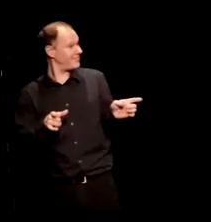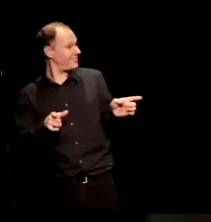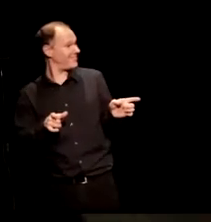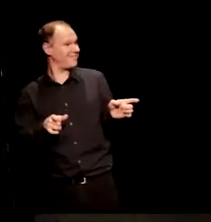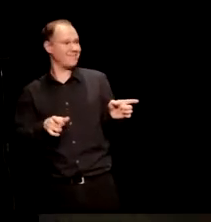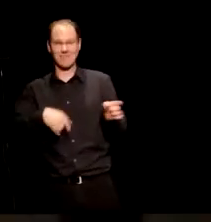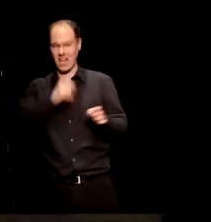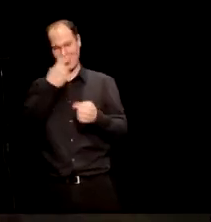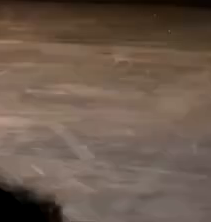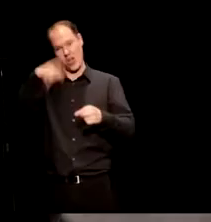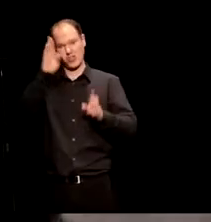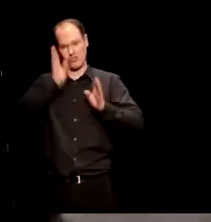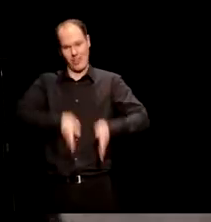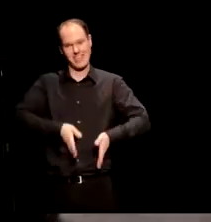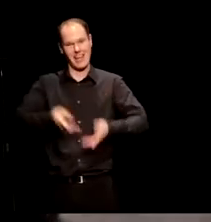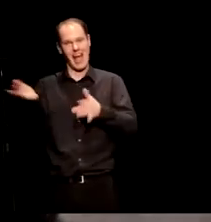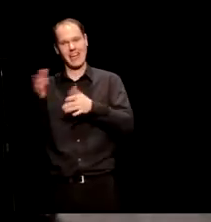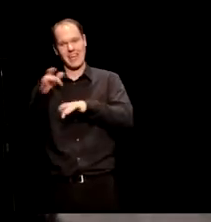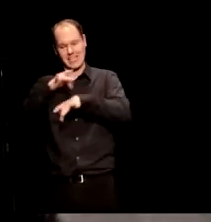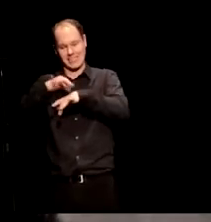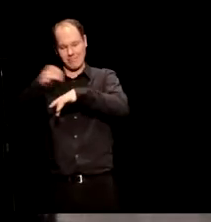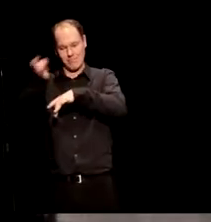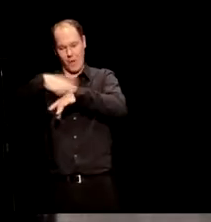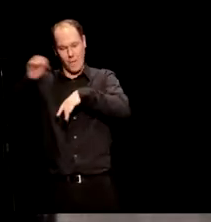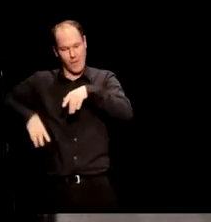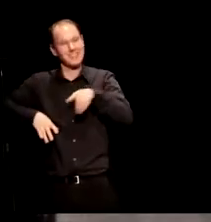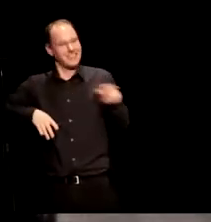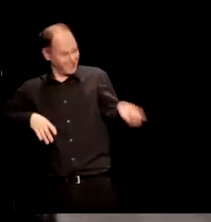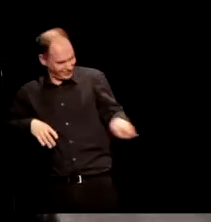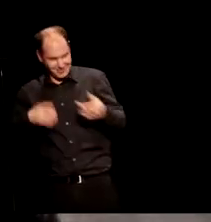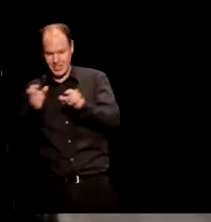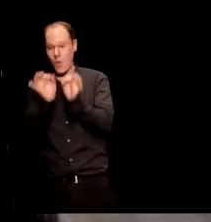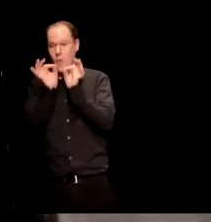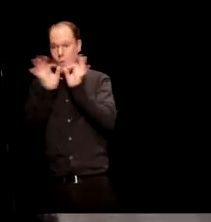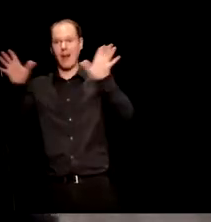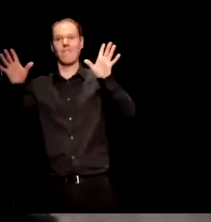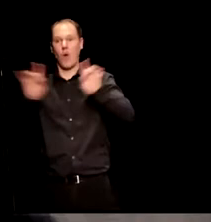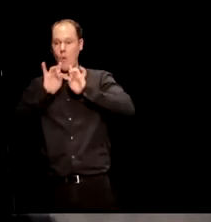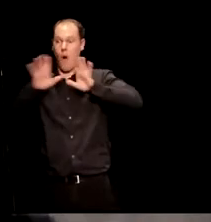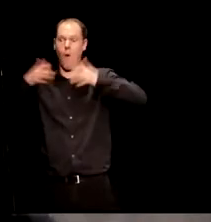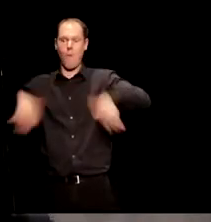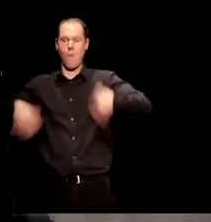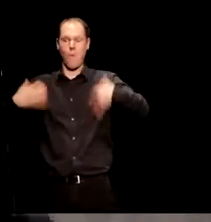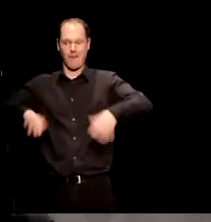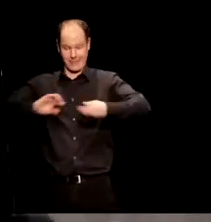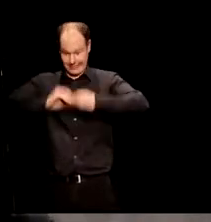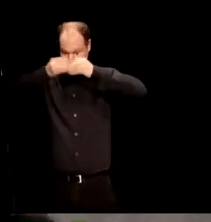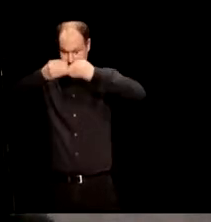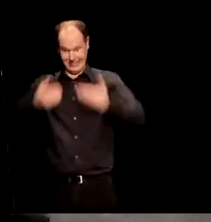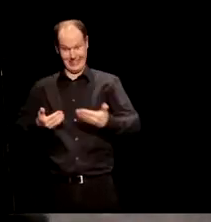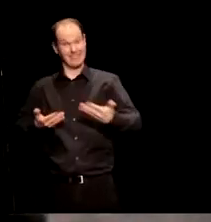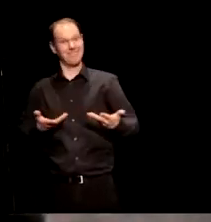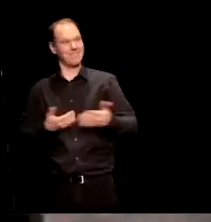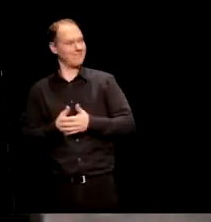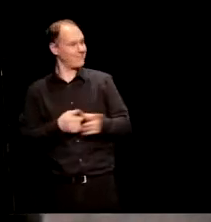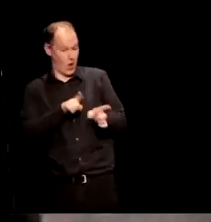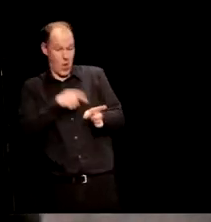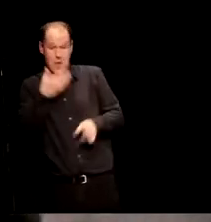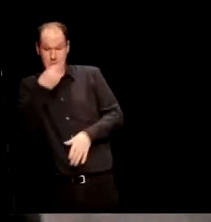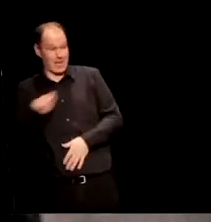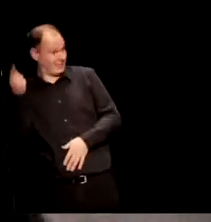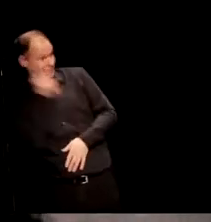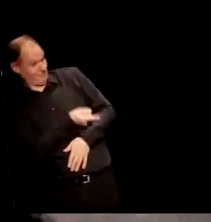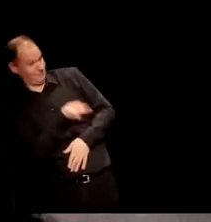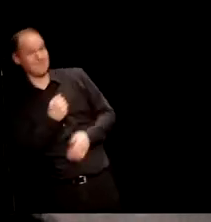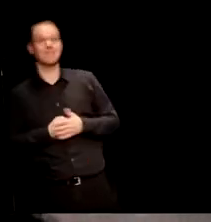straight line and obliquicus, are the most wonderful discoveries of modern times. Now,